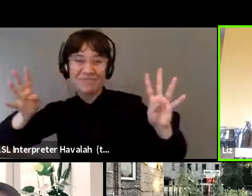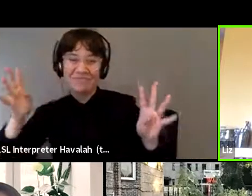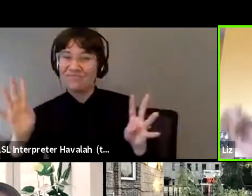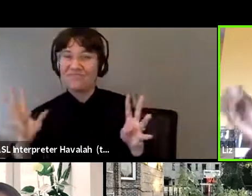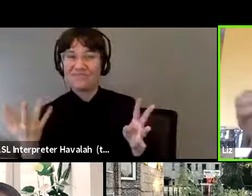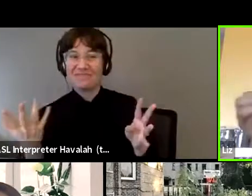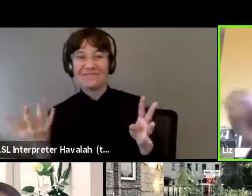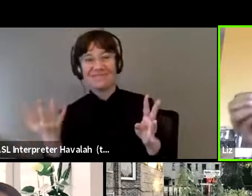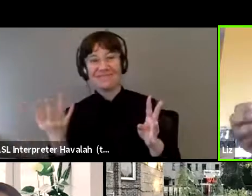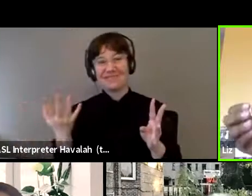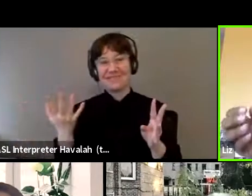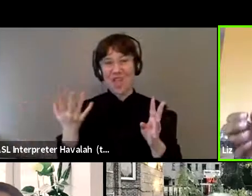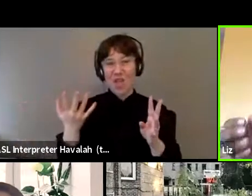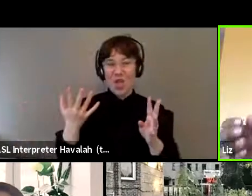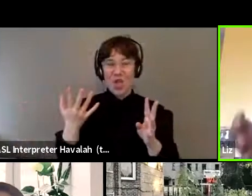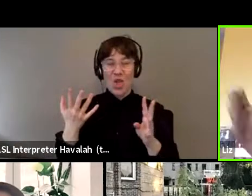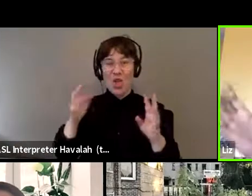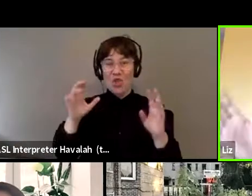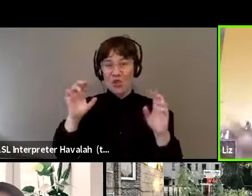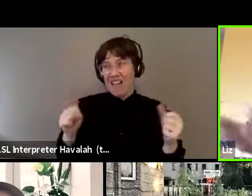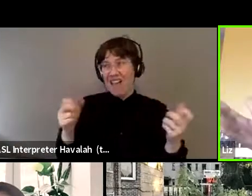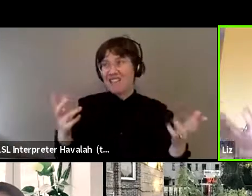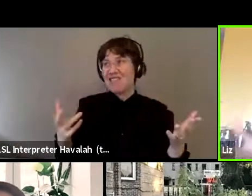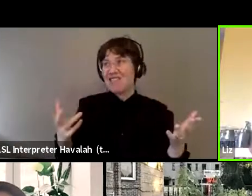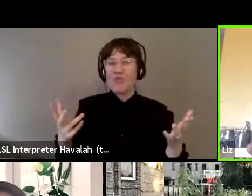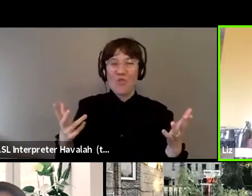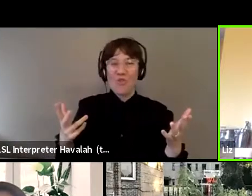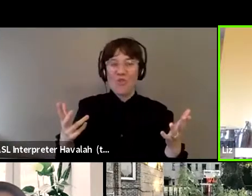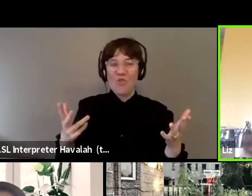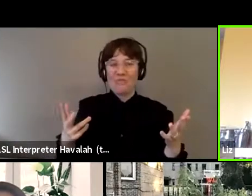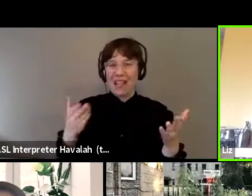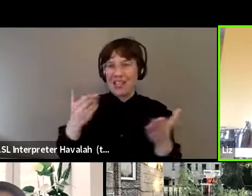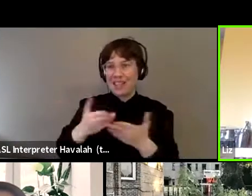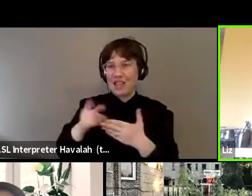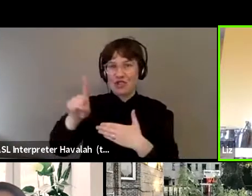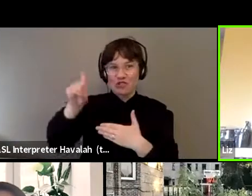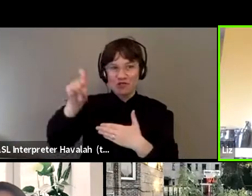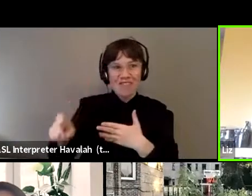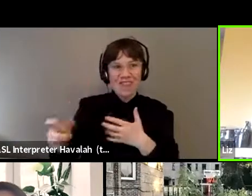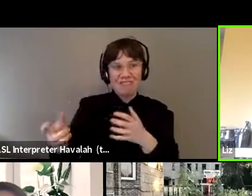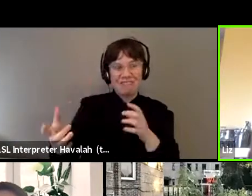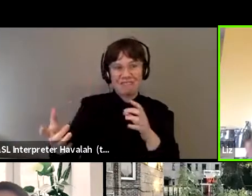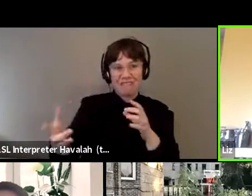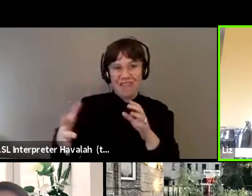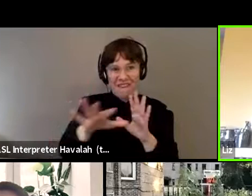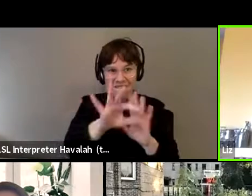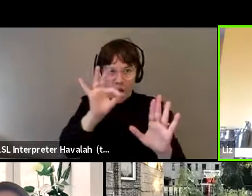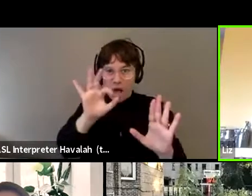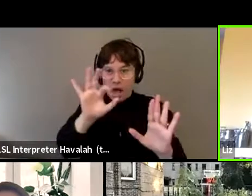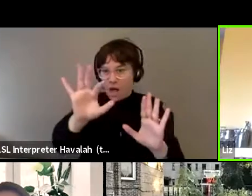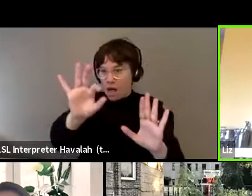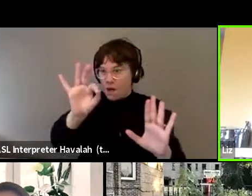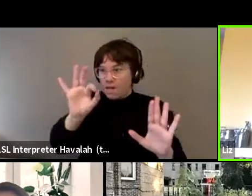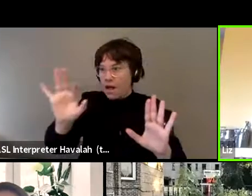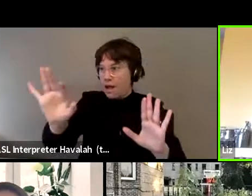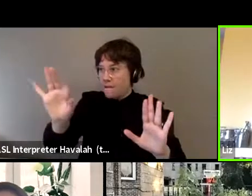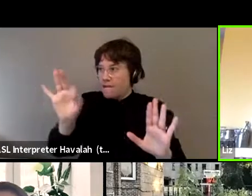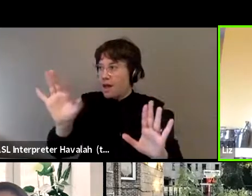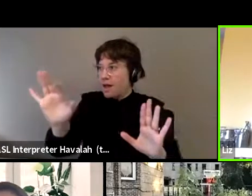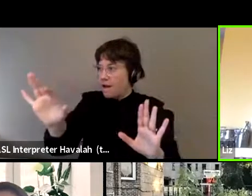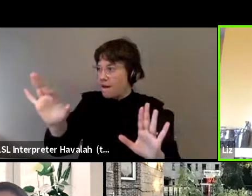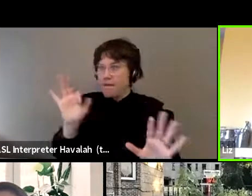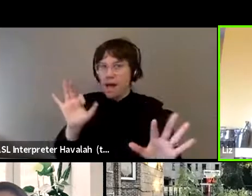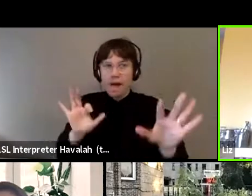kind of like piecemeal the things you need together until you gain the experience, gain